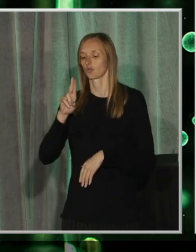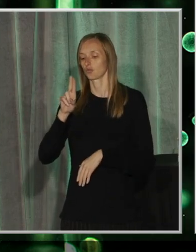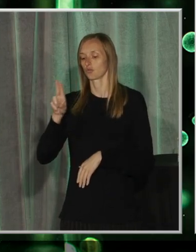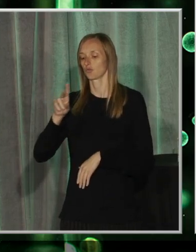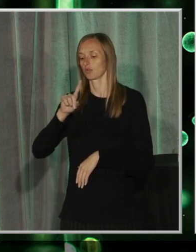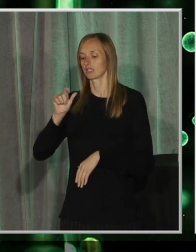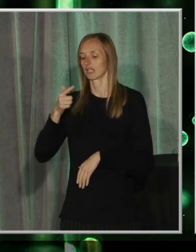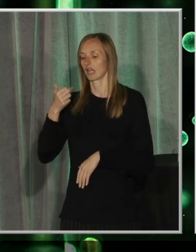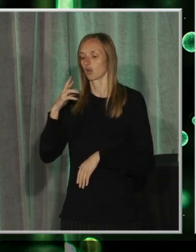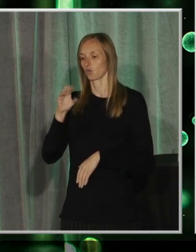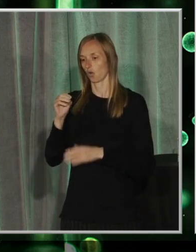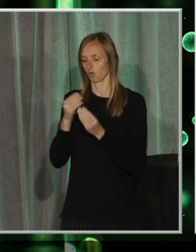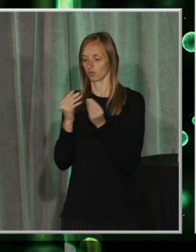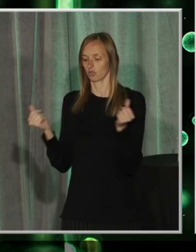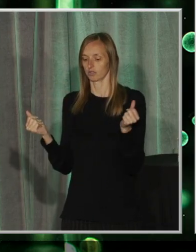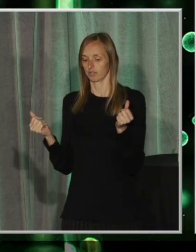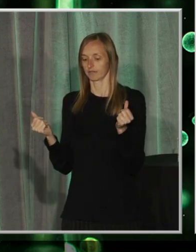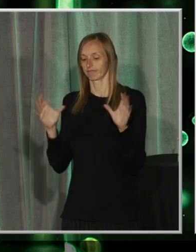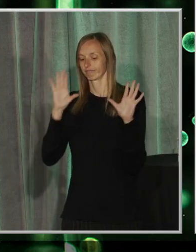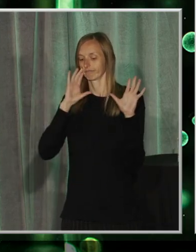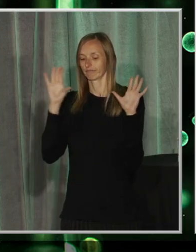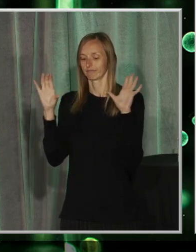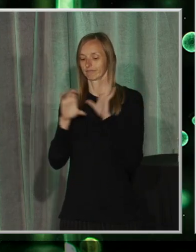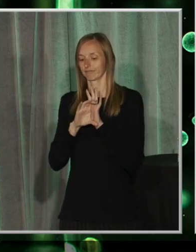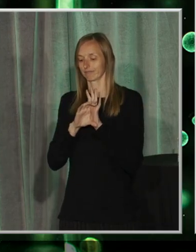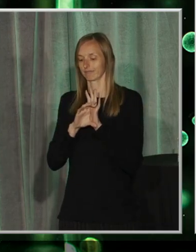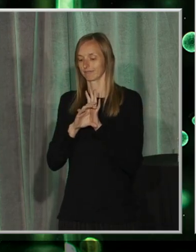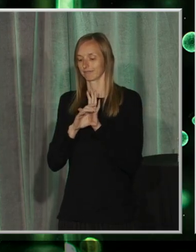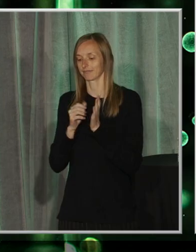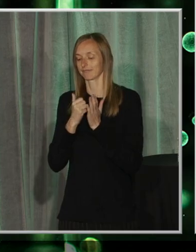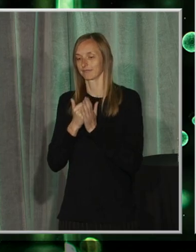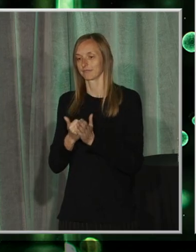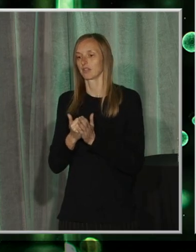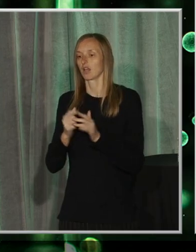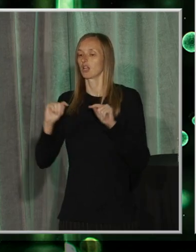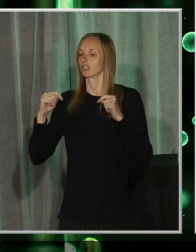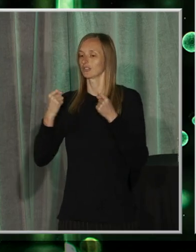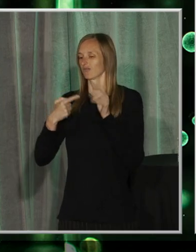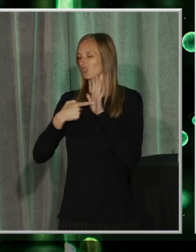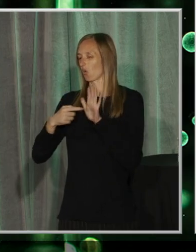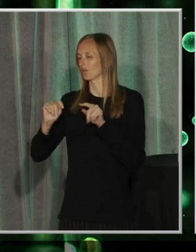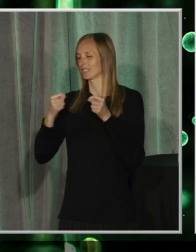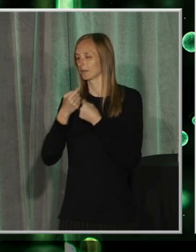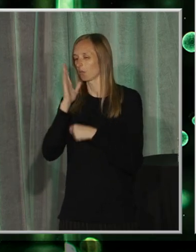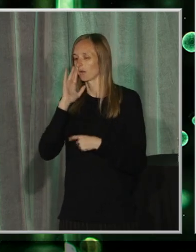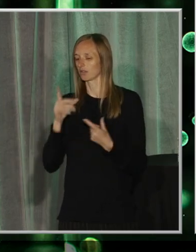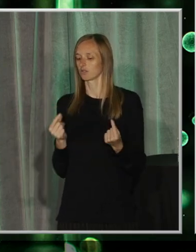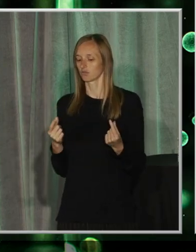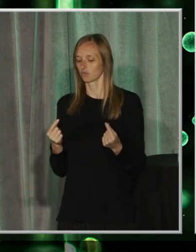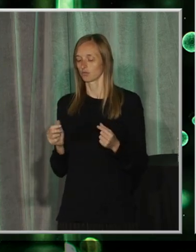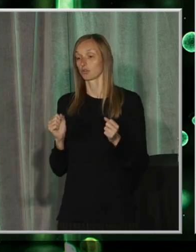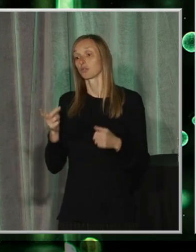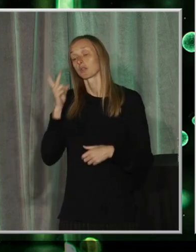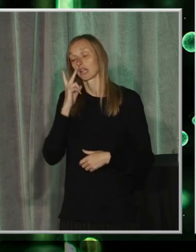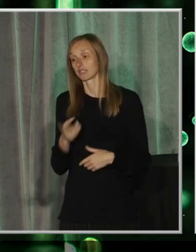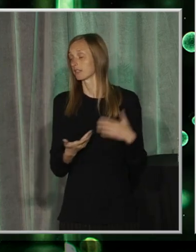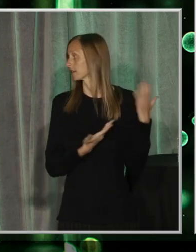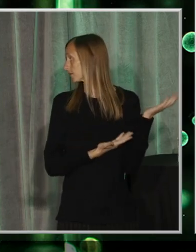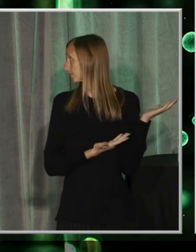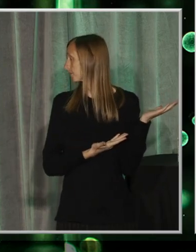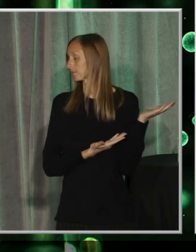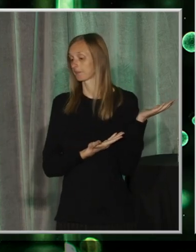solution. This is a visual representation of what our team will be doing. Well, as you can see from